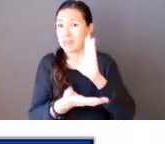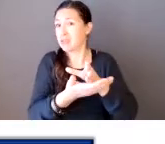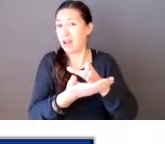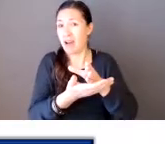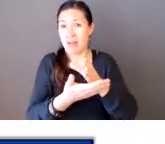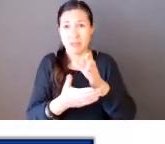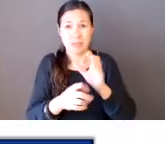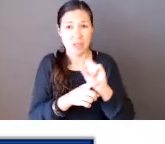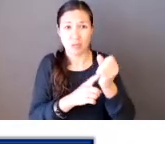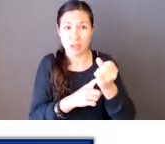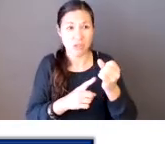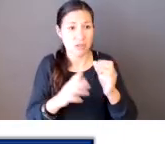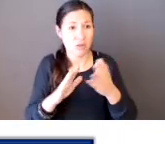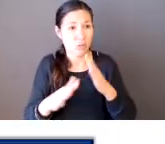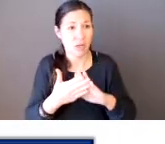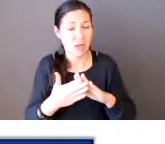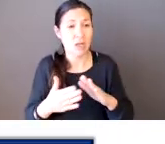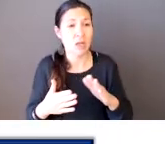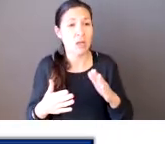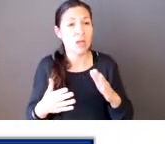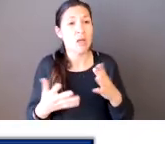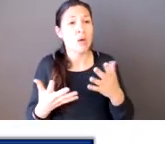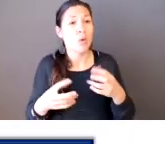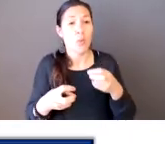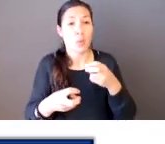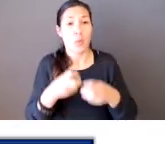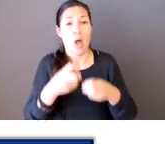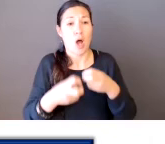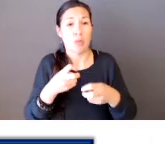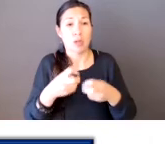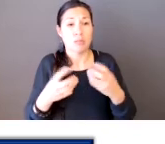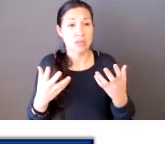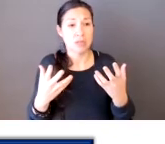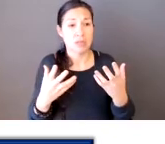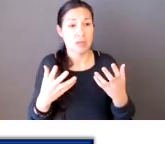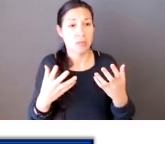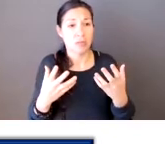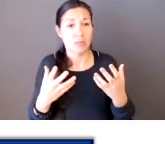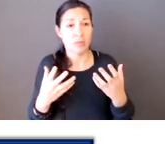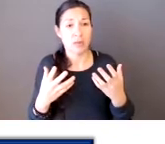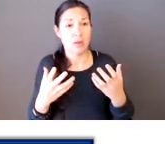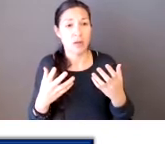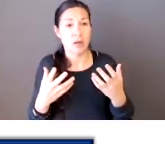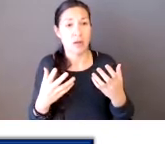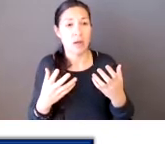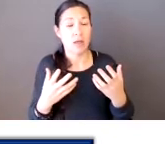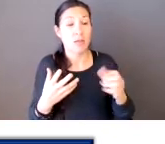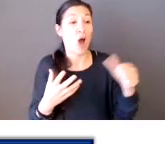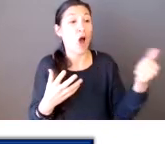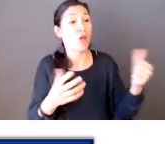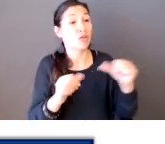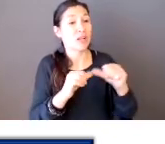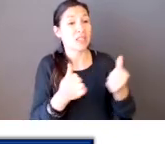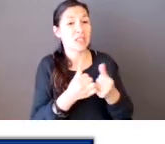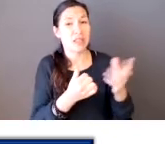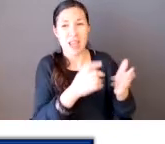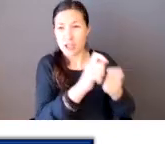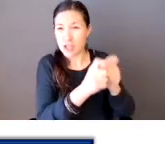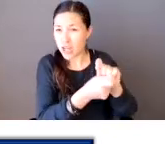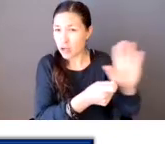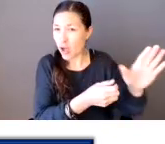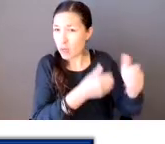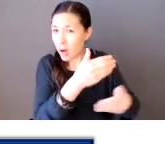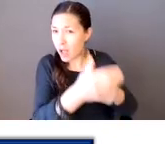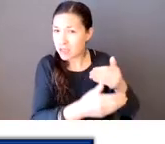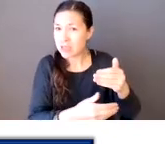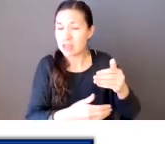The problem is we've had to deal with a lot of other community professionals that may have changed practice or process,